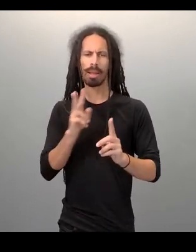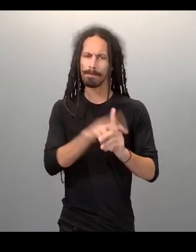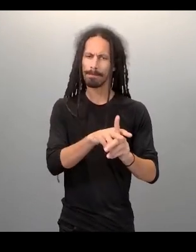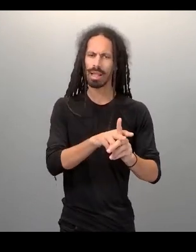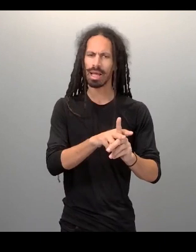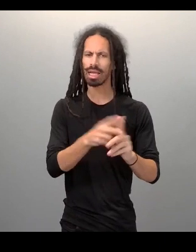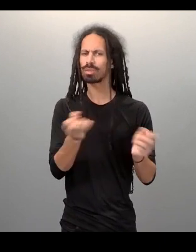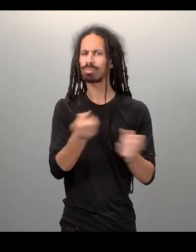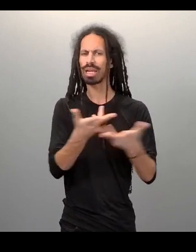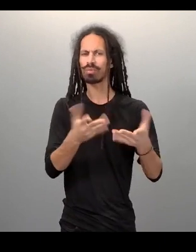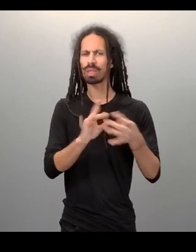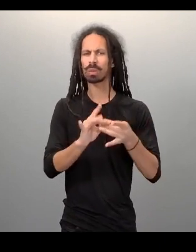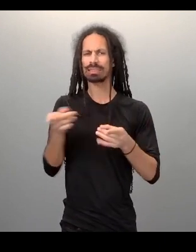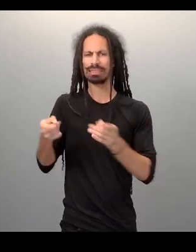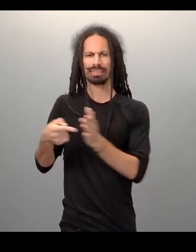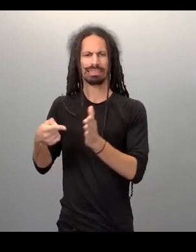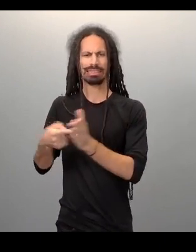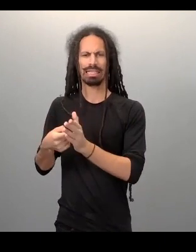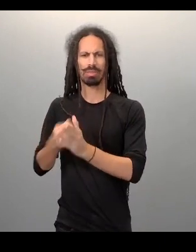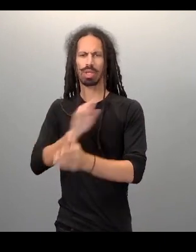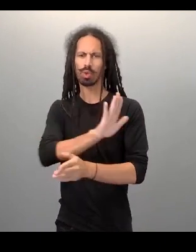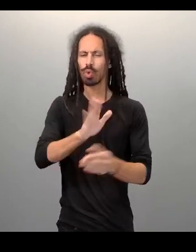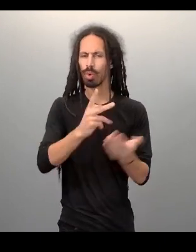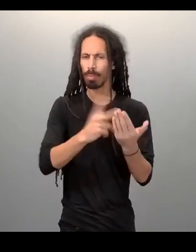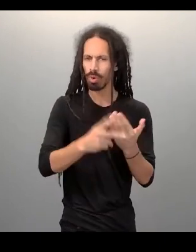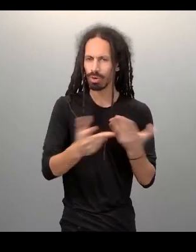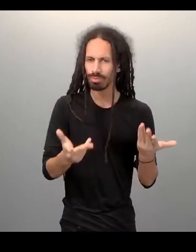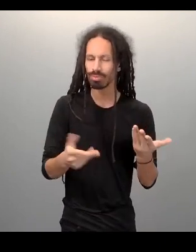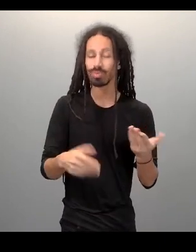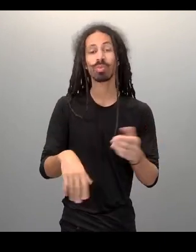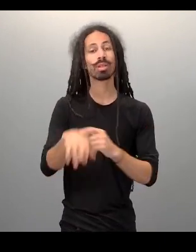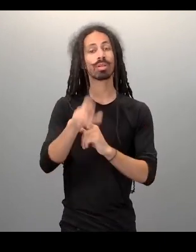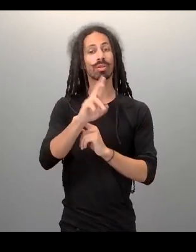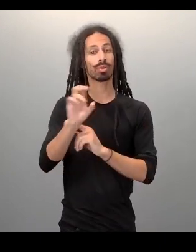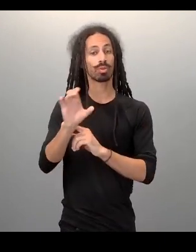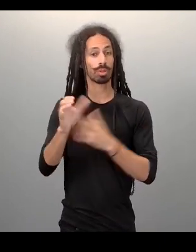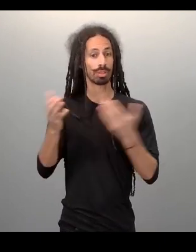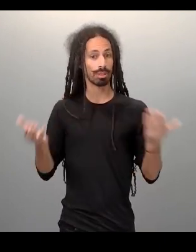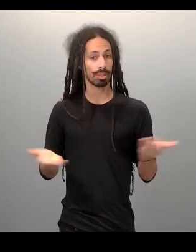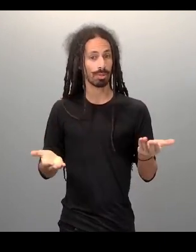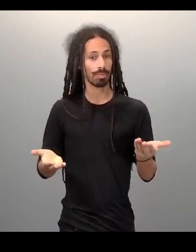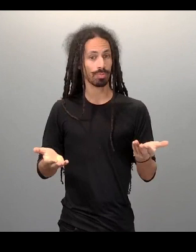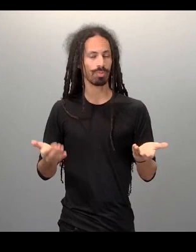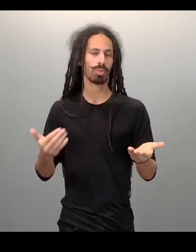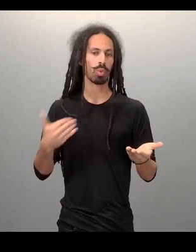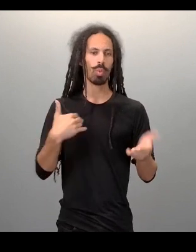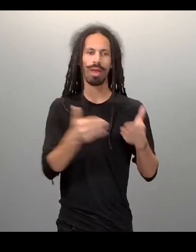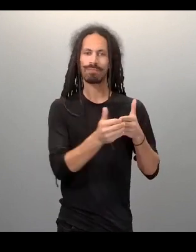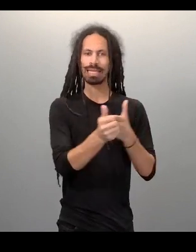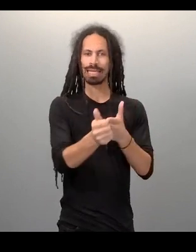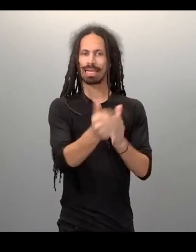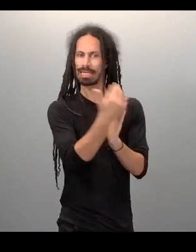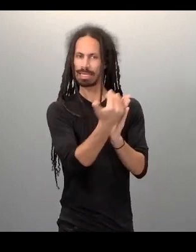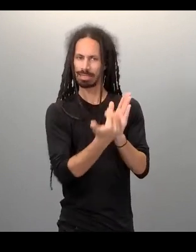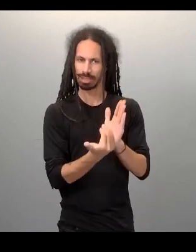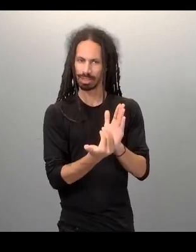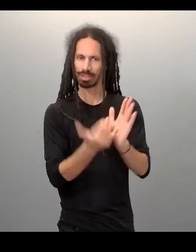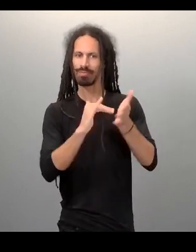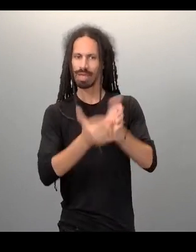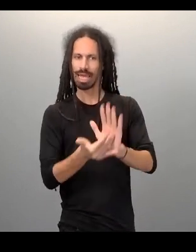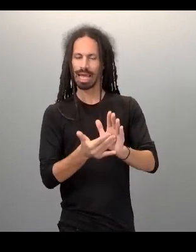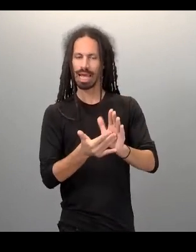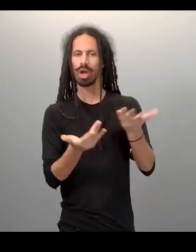program? Well, Red River College has a way for you to, guidelines on how to create a professional